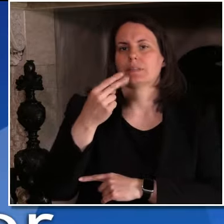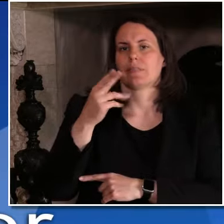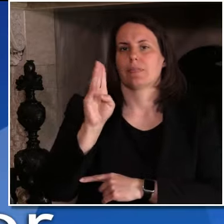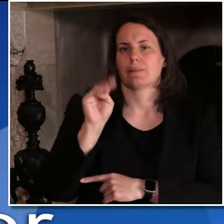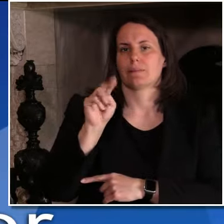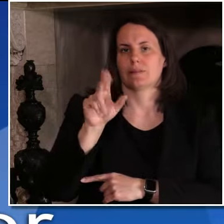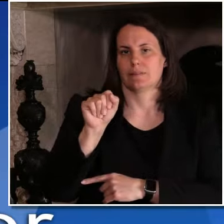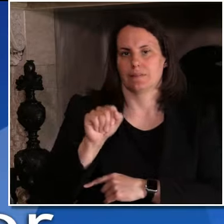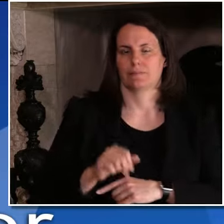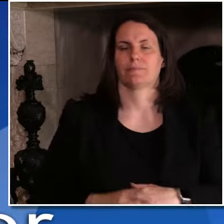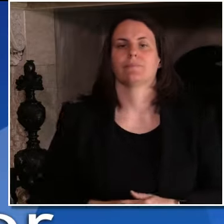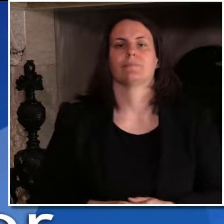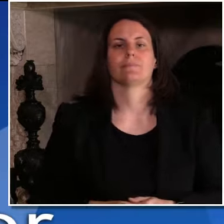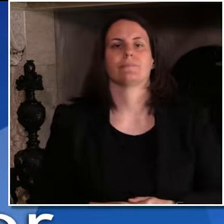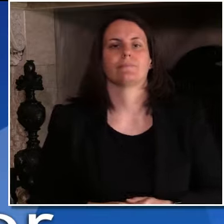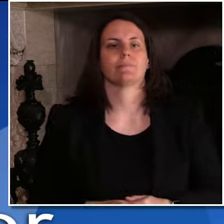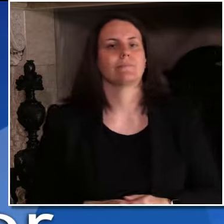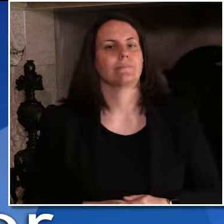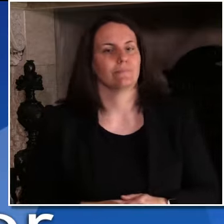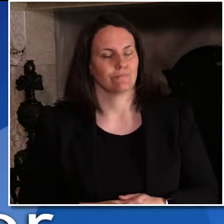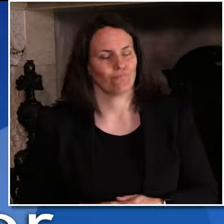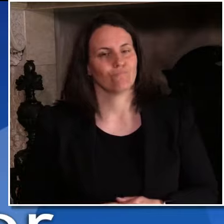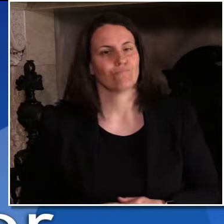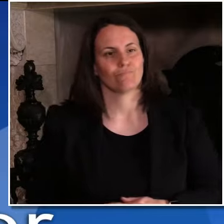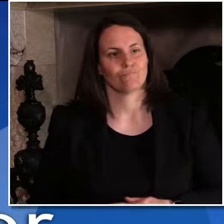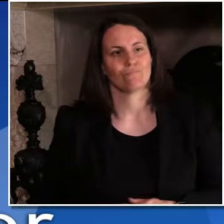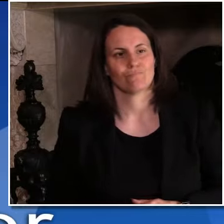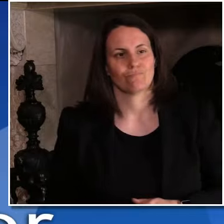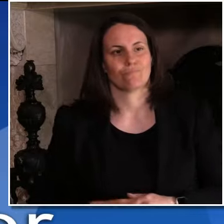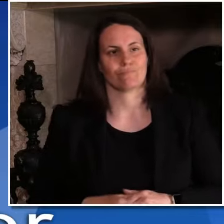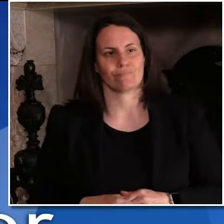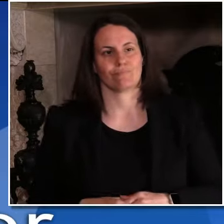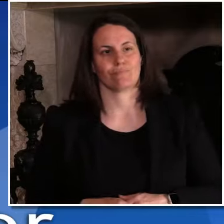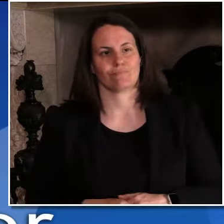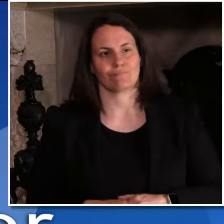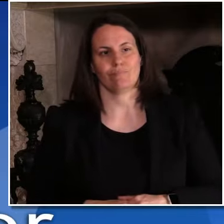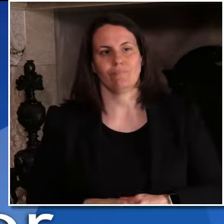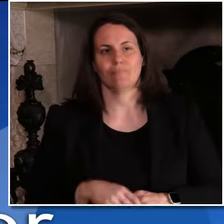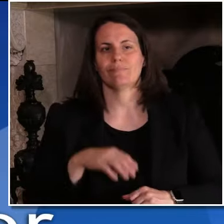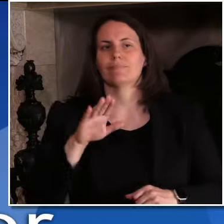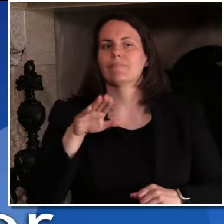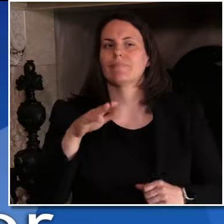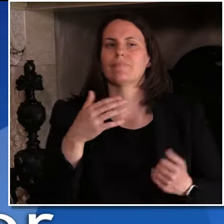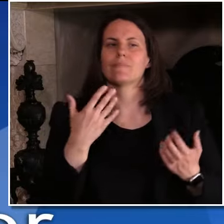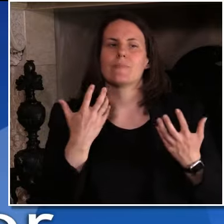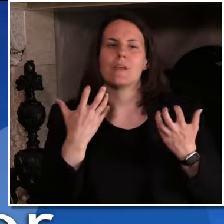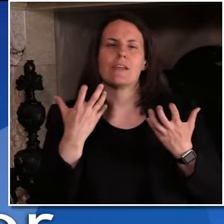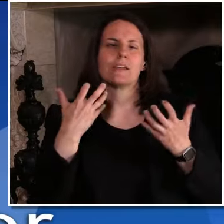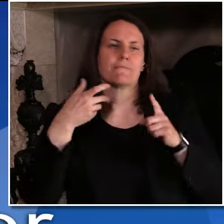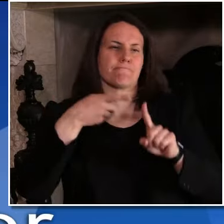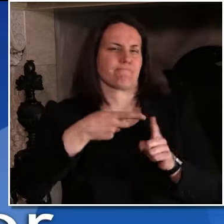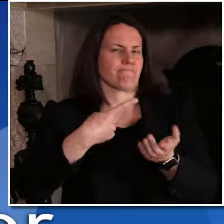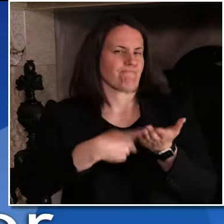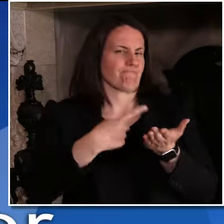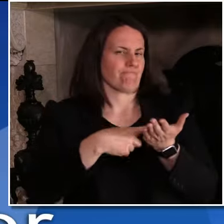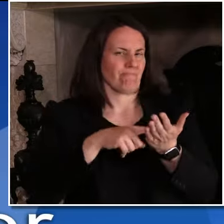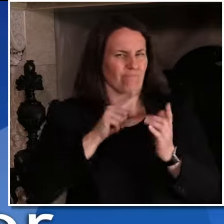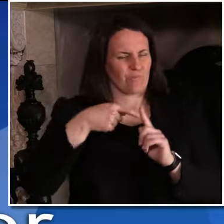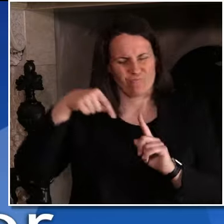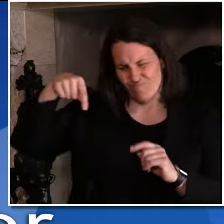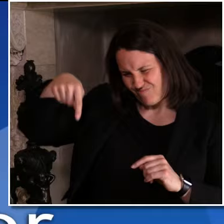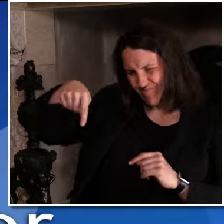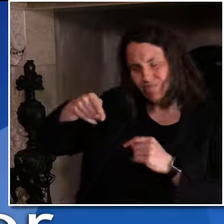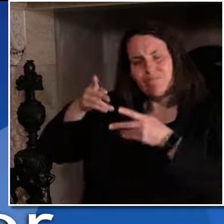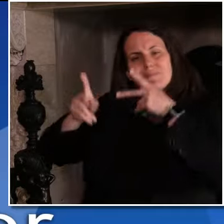Hi, yes. I was hoping that you could talk more about contact tracers and how many have